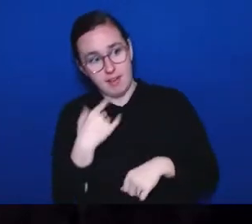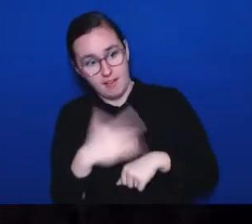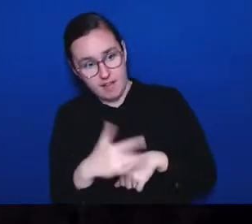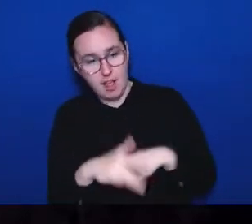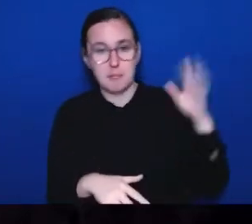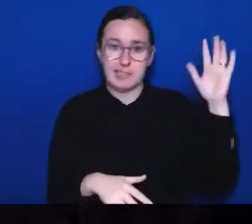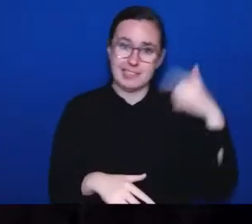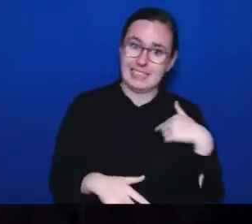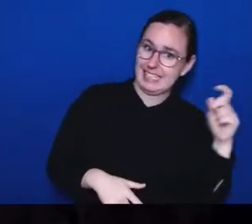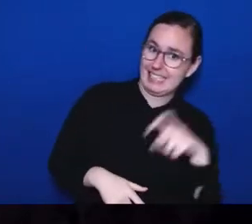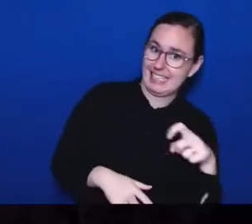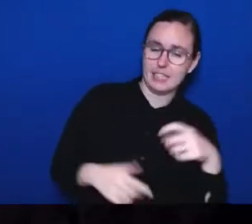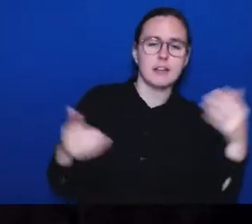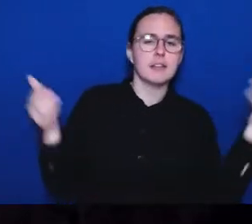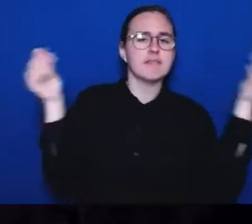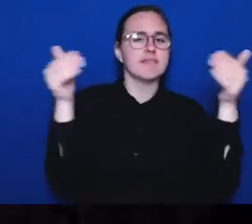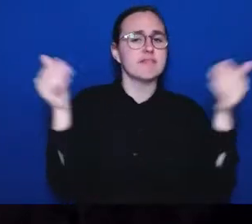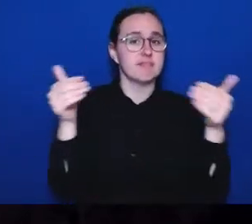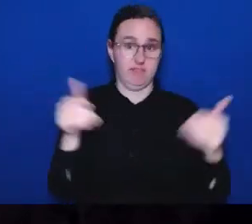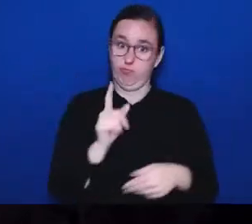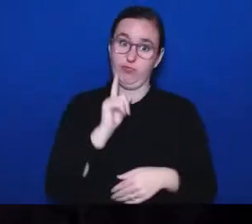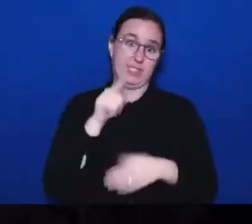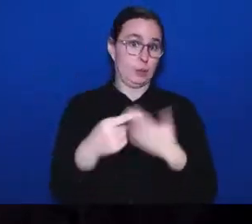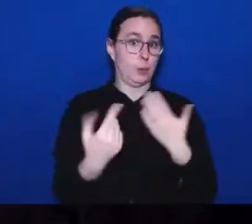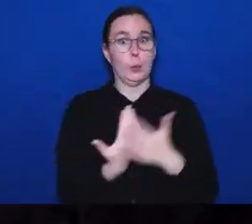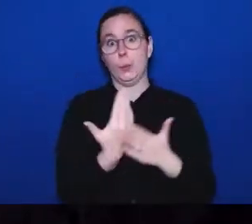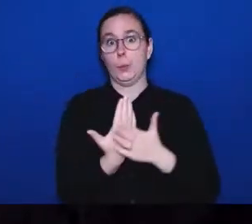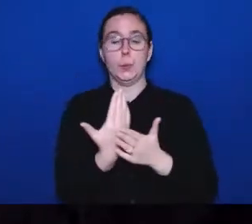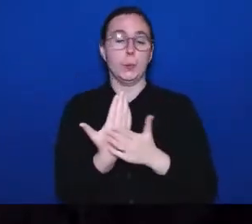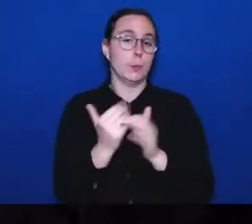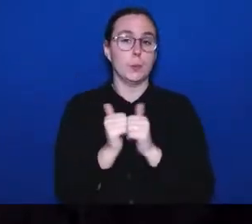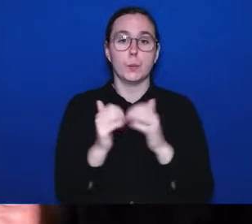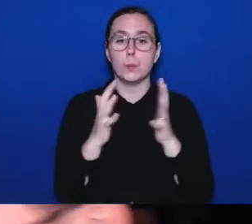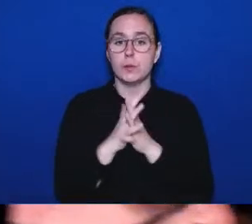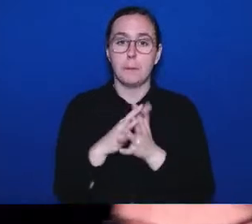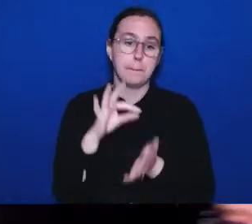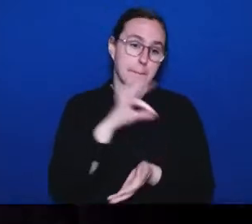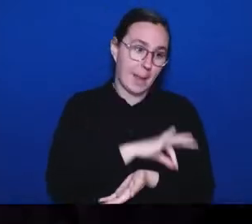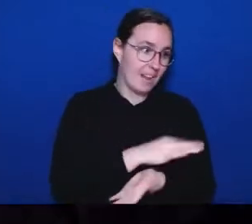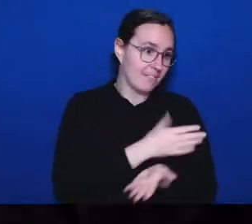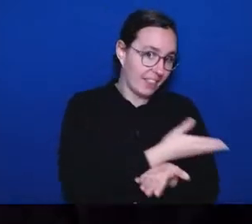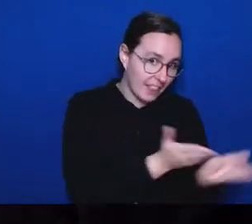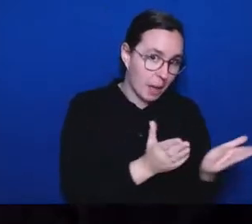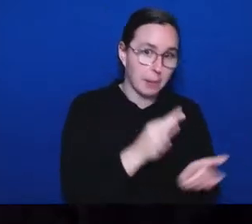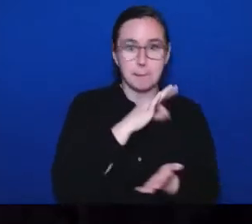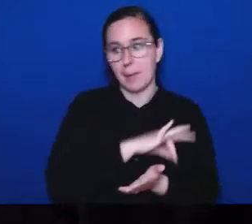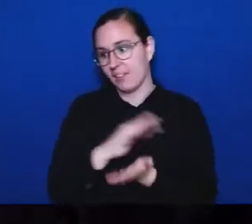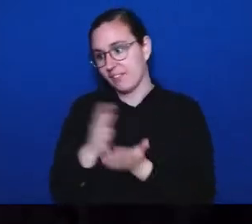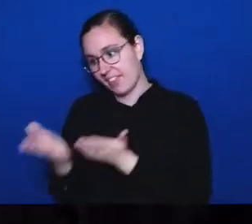this before, and it's obviously good for doctors as well. I don't know if you want to add anything, Dr. Dosanjh.